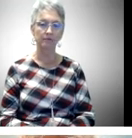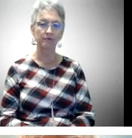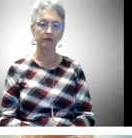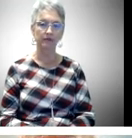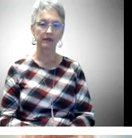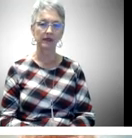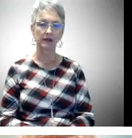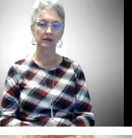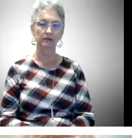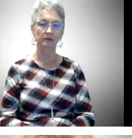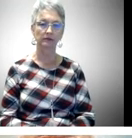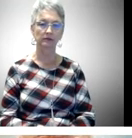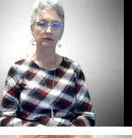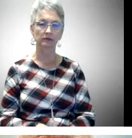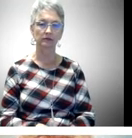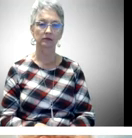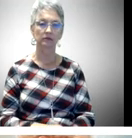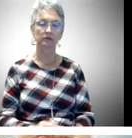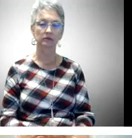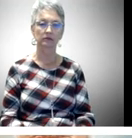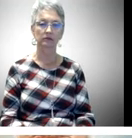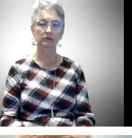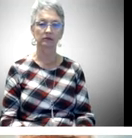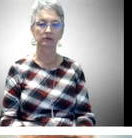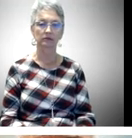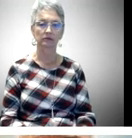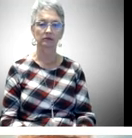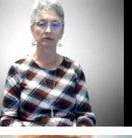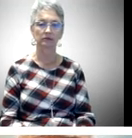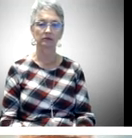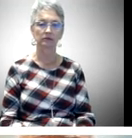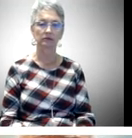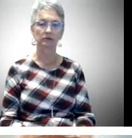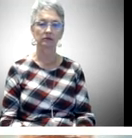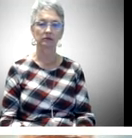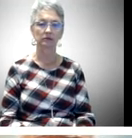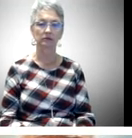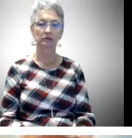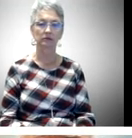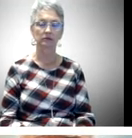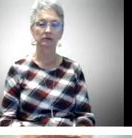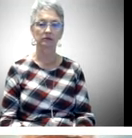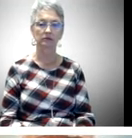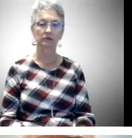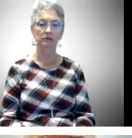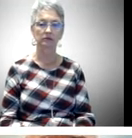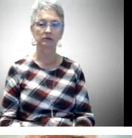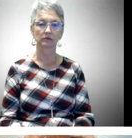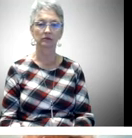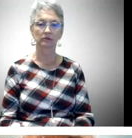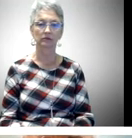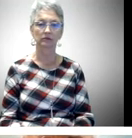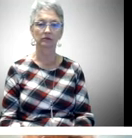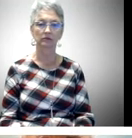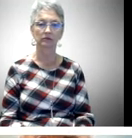line behind guardianship and everything else, and I think it's something that is critical, is the trust between